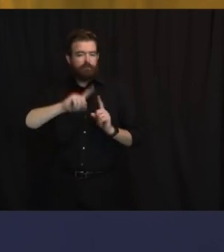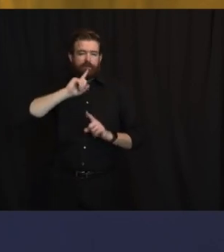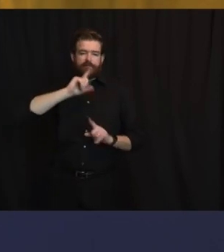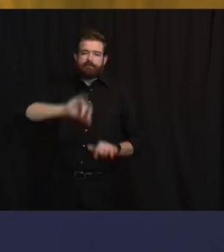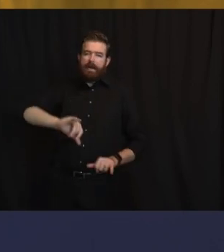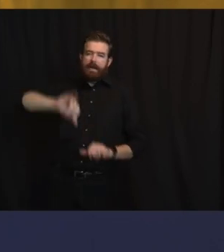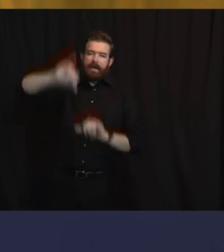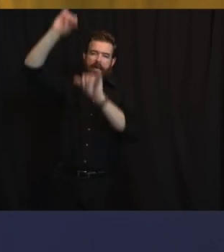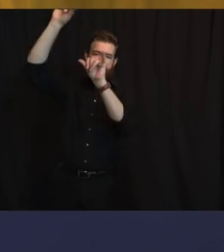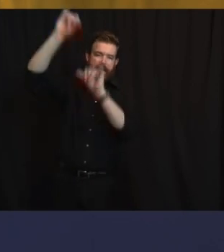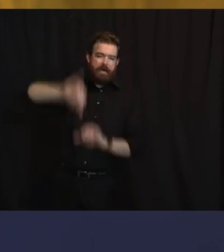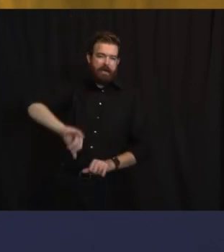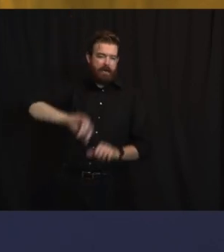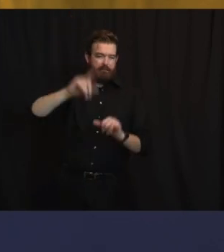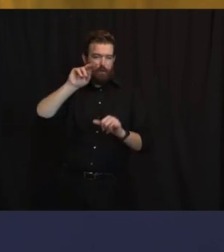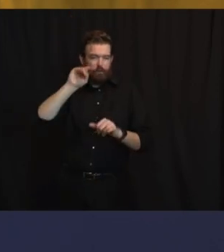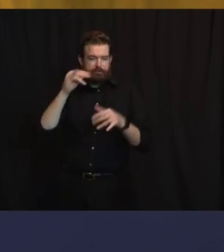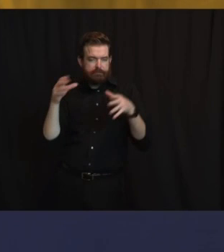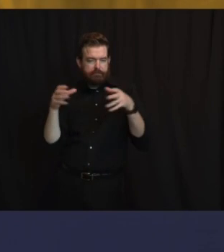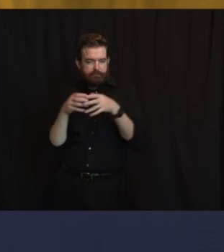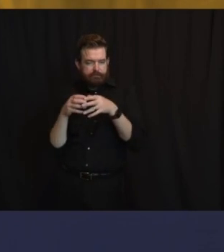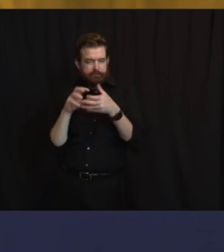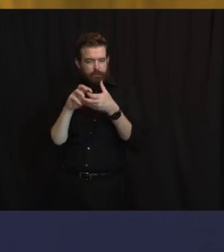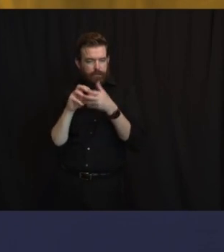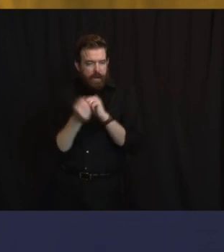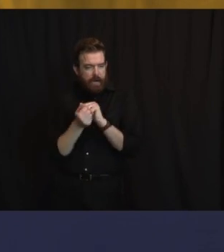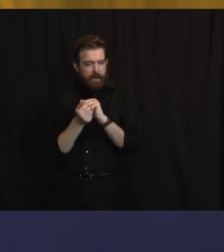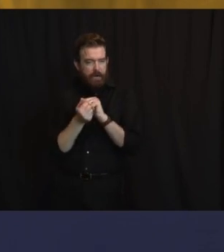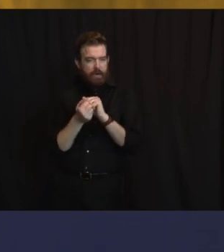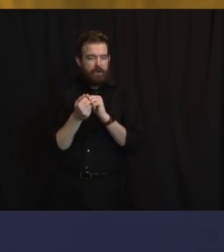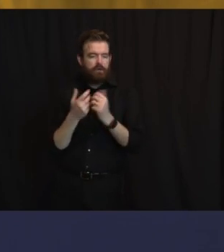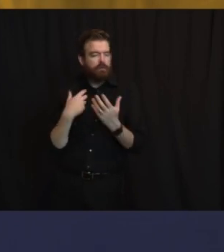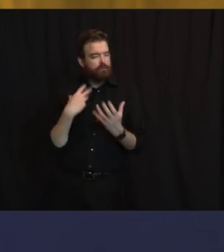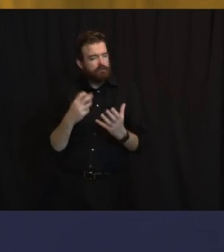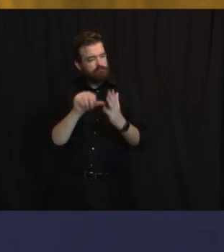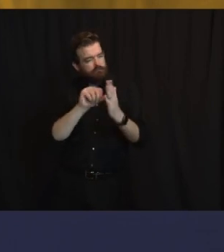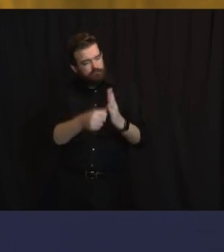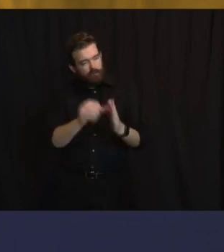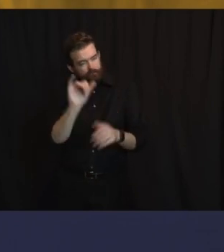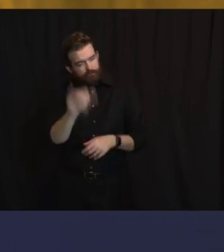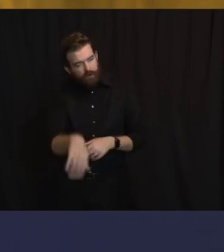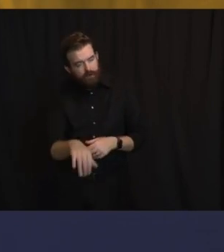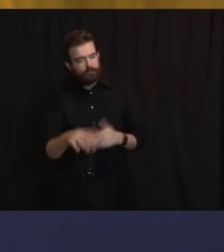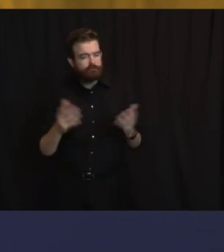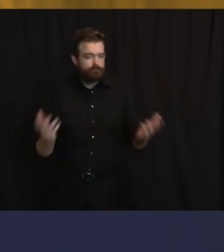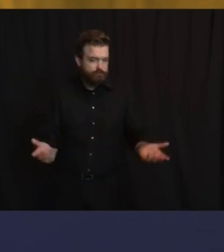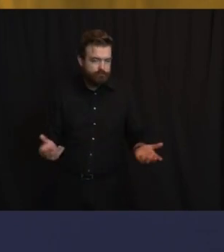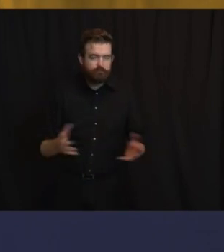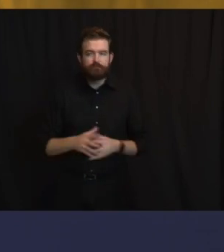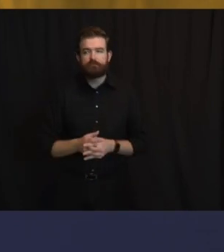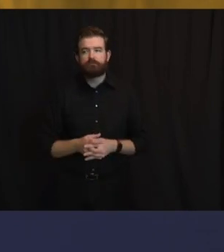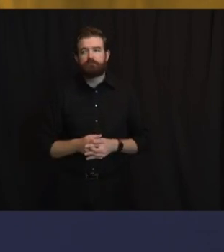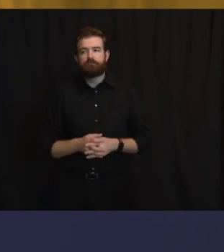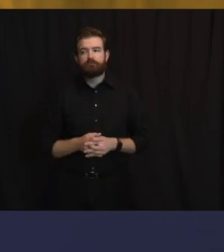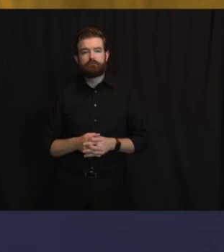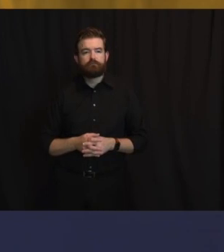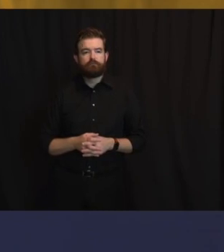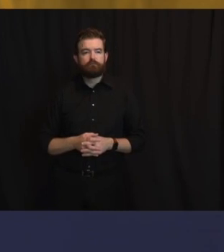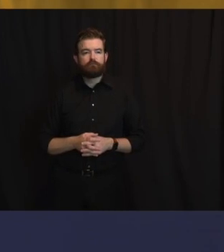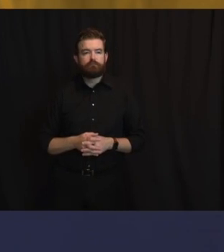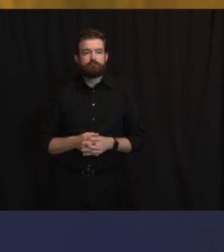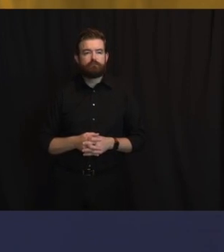folks, I think that's a point that is worth underscoring. We haven't said that in a while. And the other point I wanted to